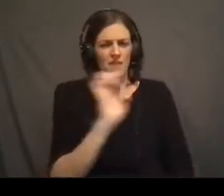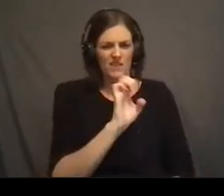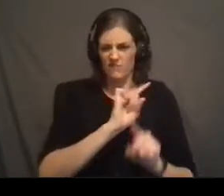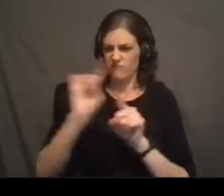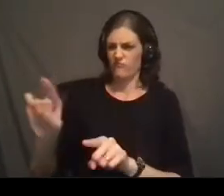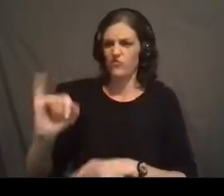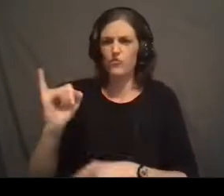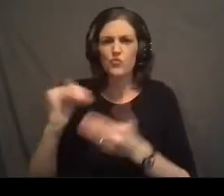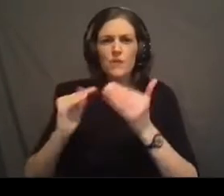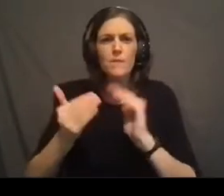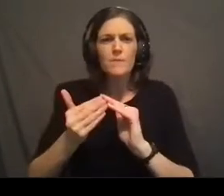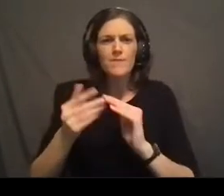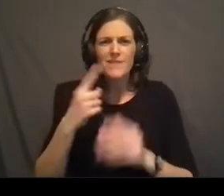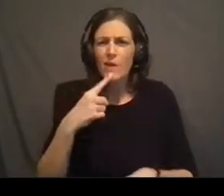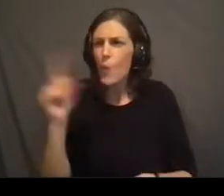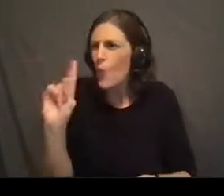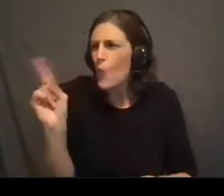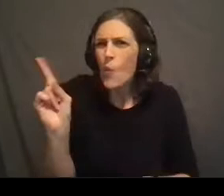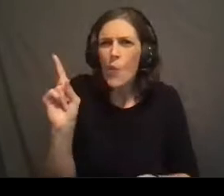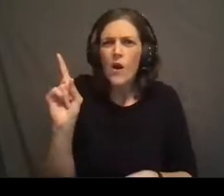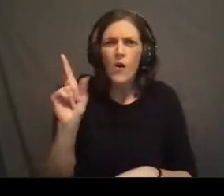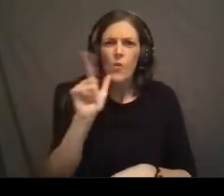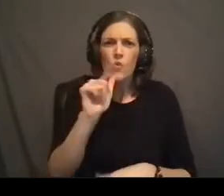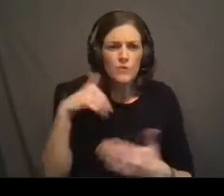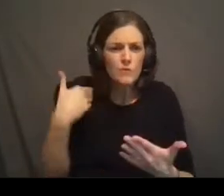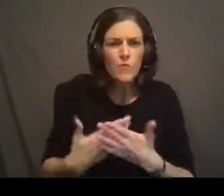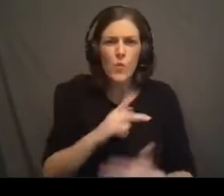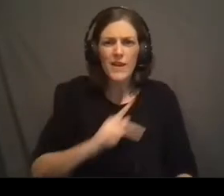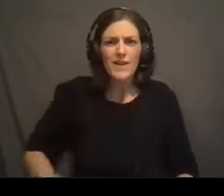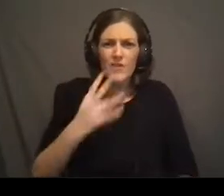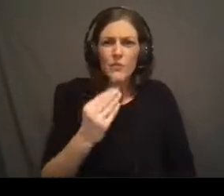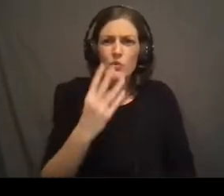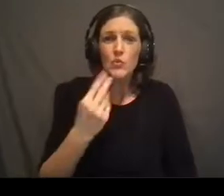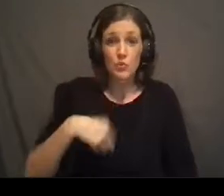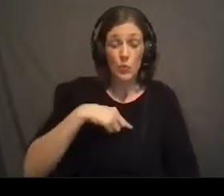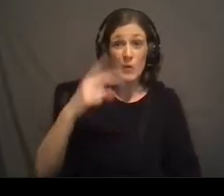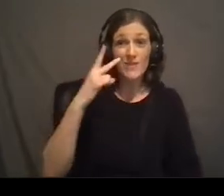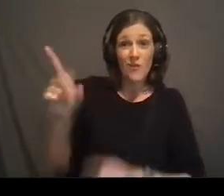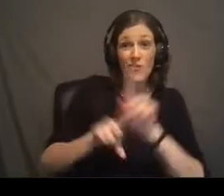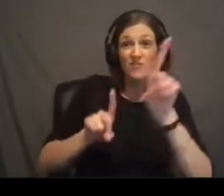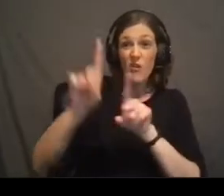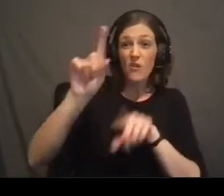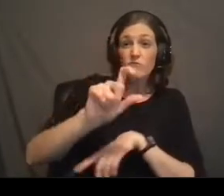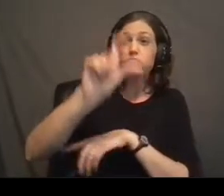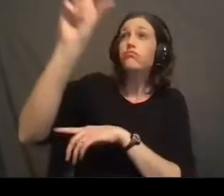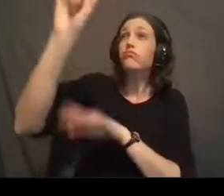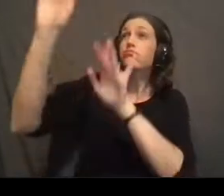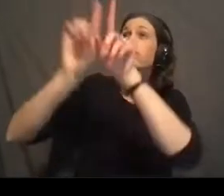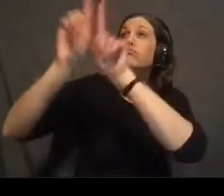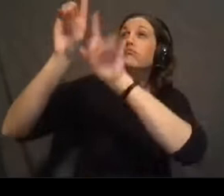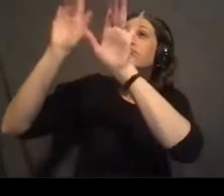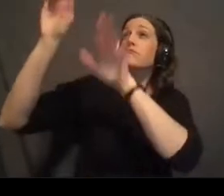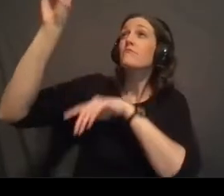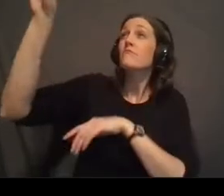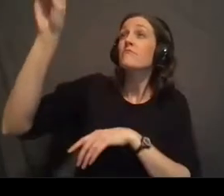Jerusalem, saying, "Where is he who is born king of the Jews? For we saw his star when it rose and have come to